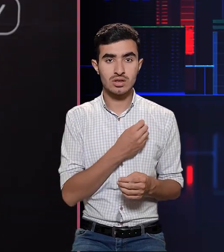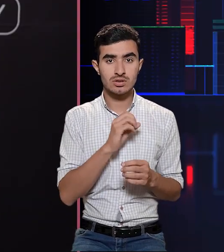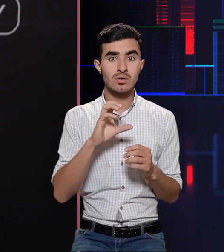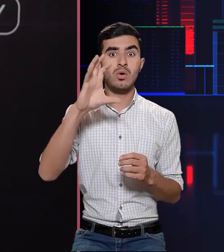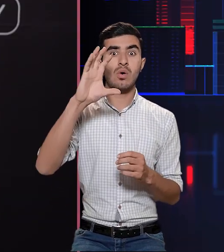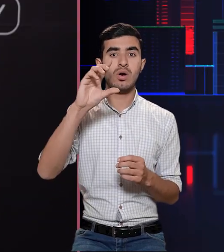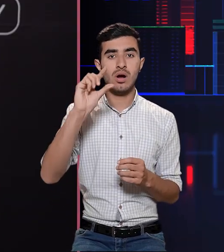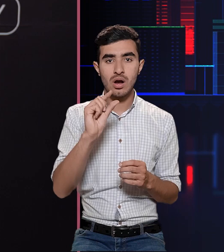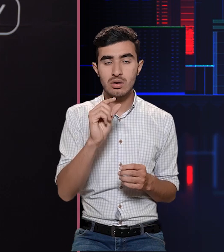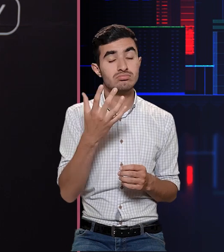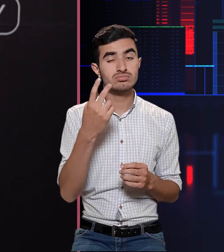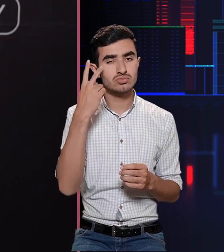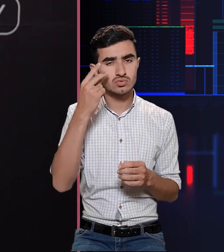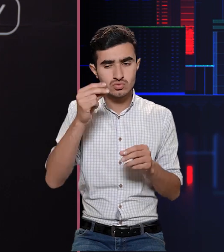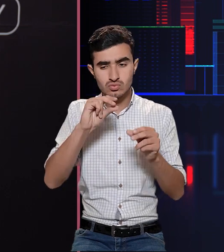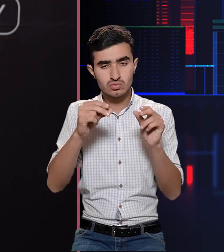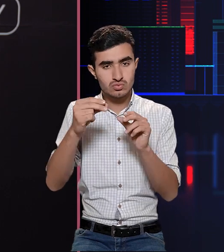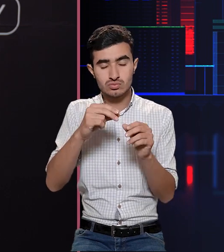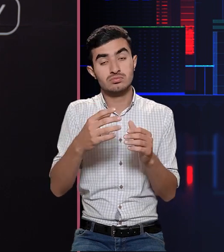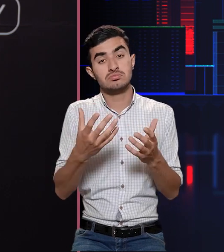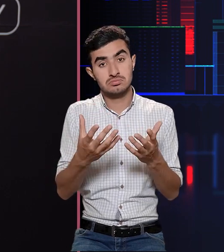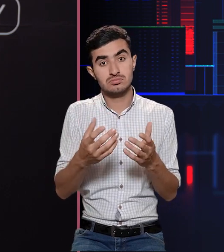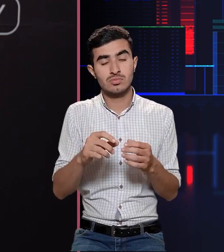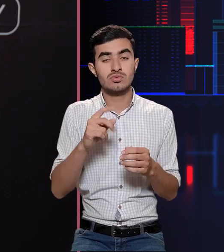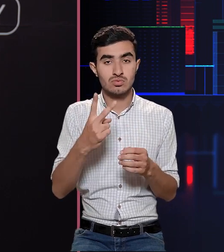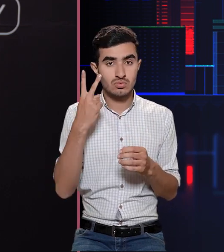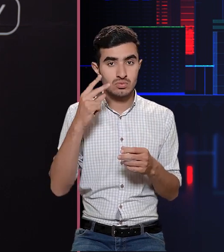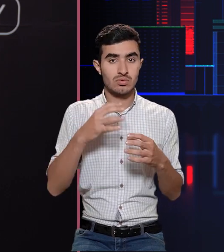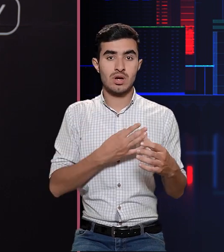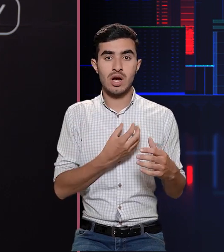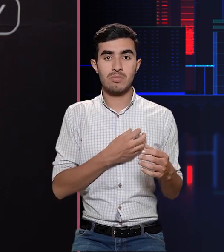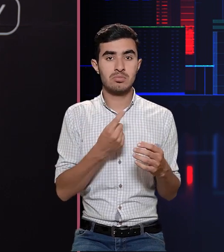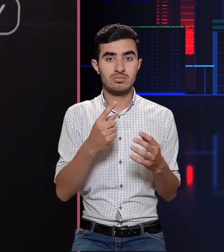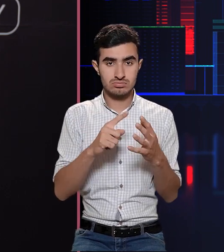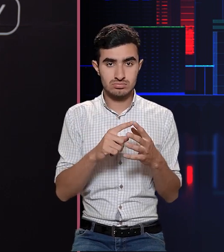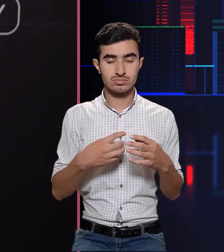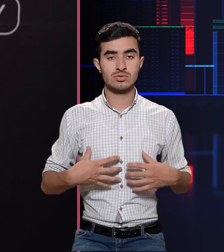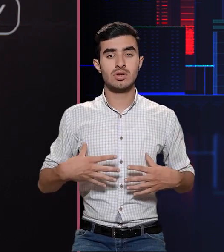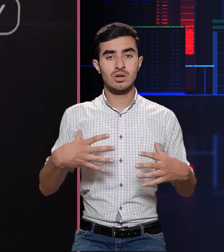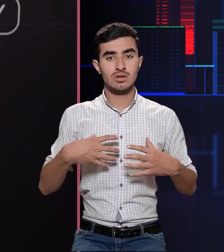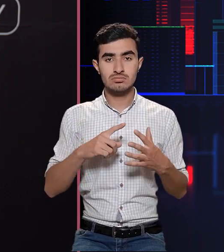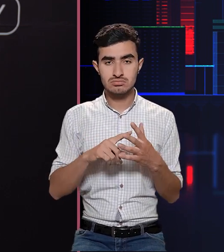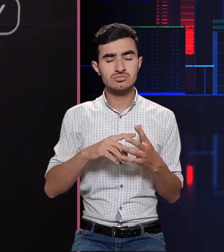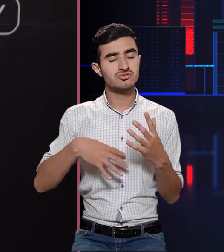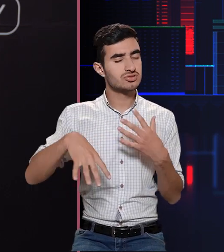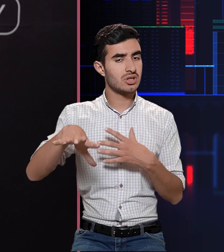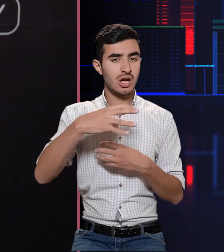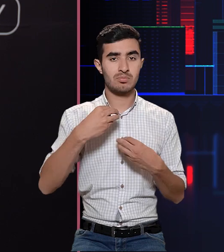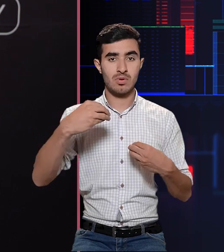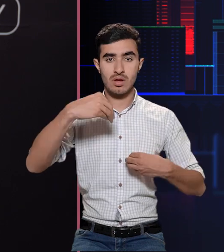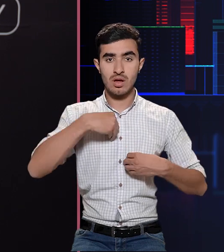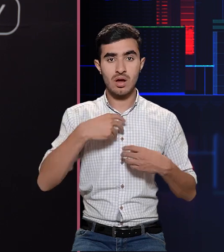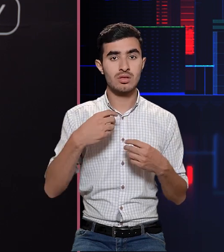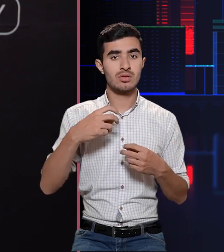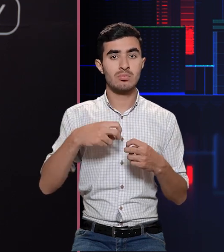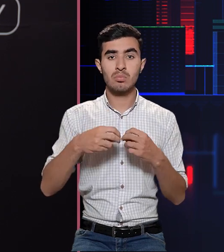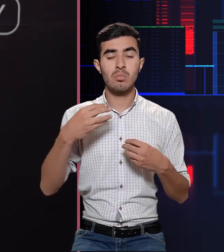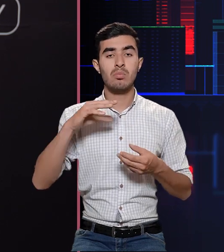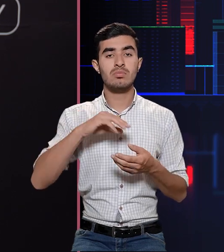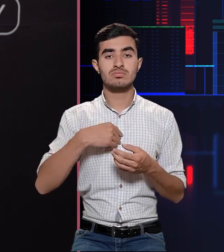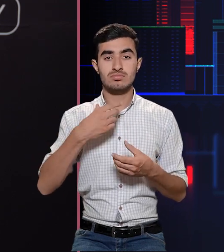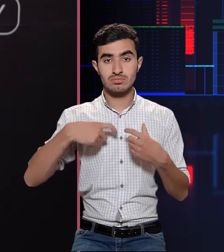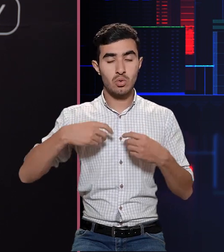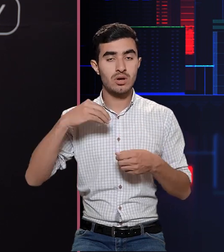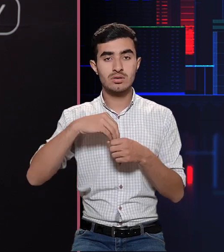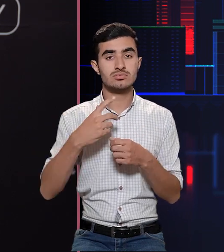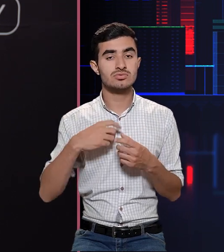way, because if the patient bleeds a lot, then there are certain changes in the heart rate. So you have to control everything standing at the head side of the